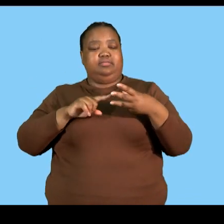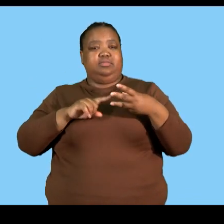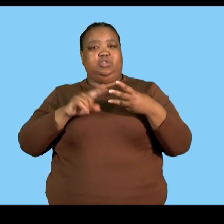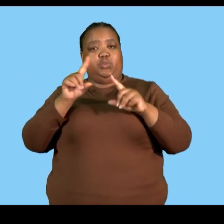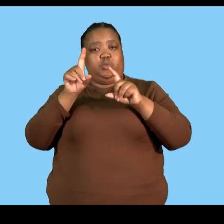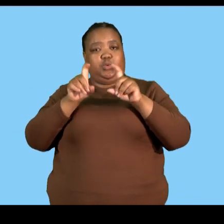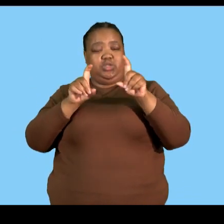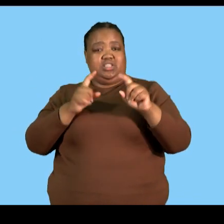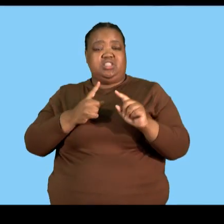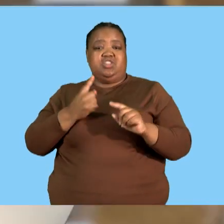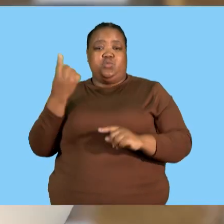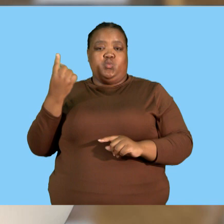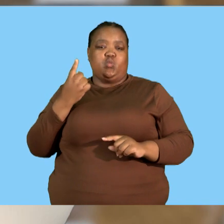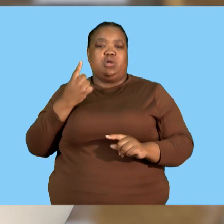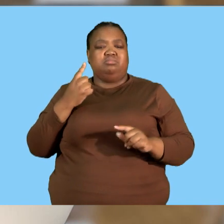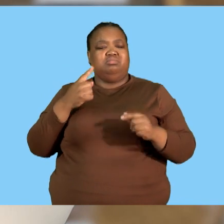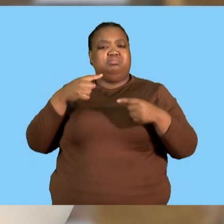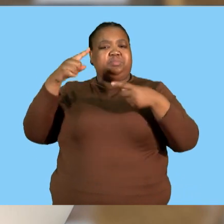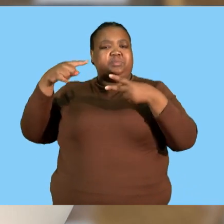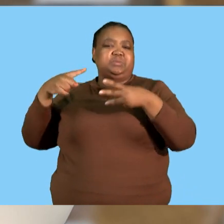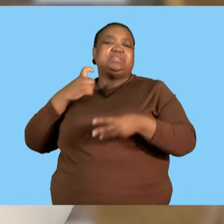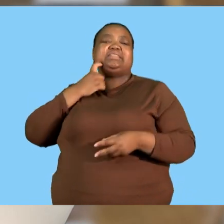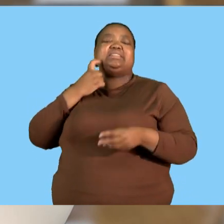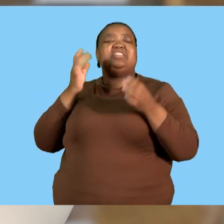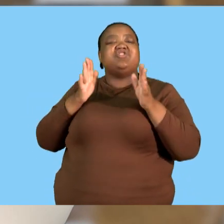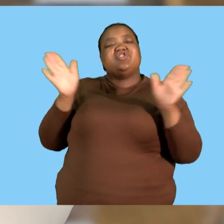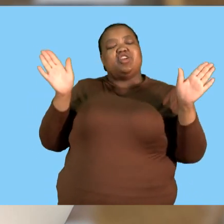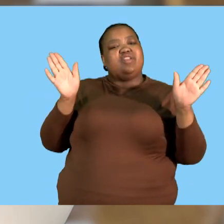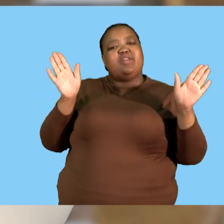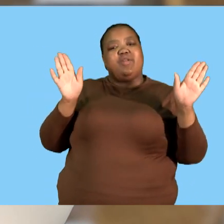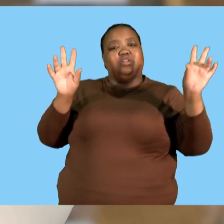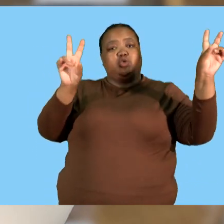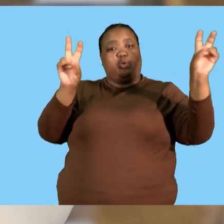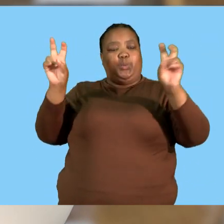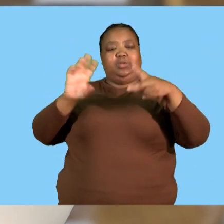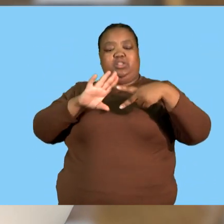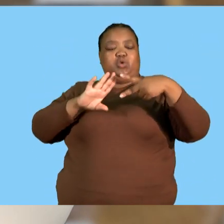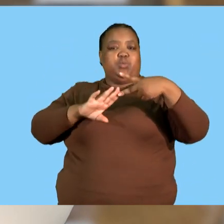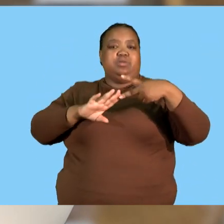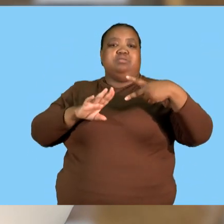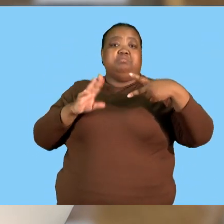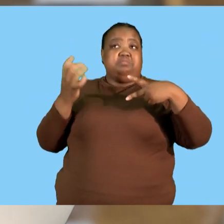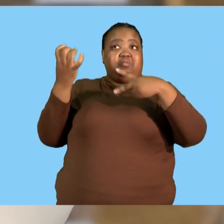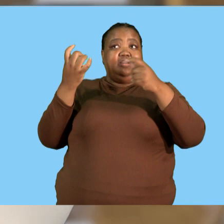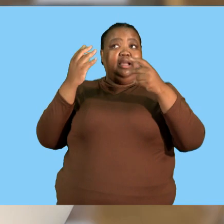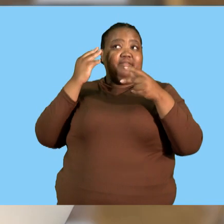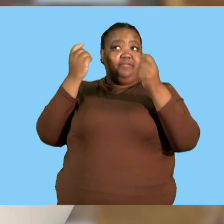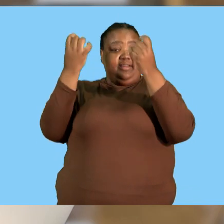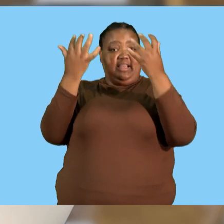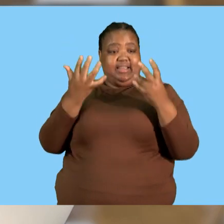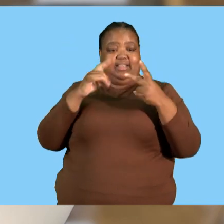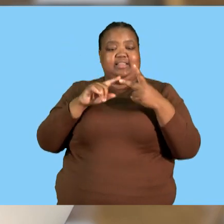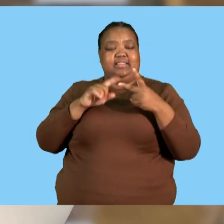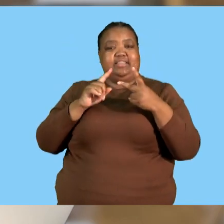score questions because you'll be asked general information on those two topics, of which is data handling and